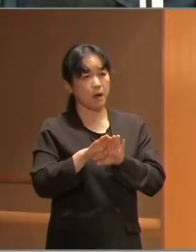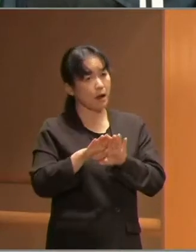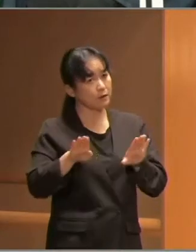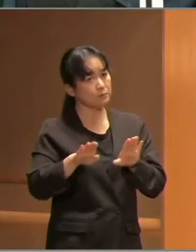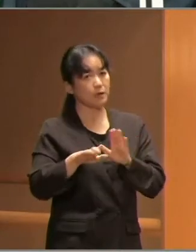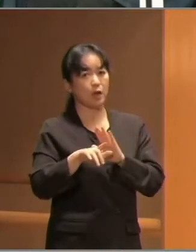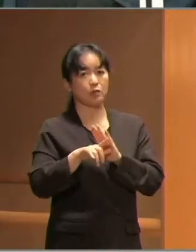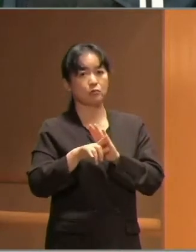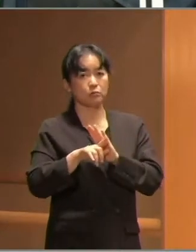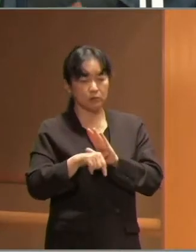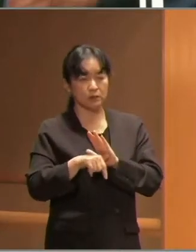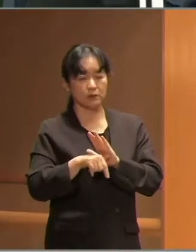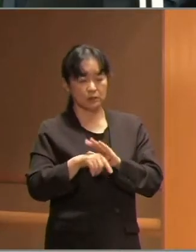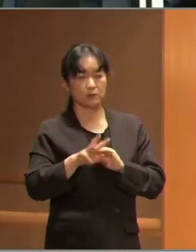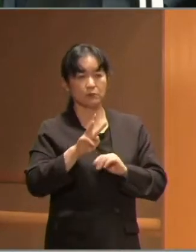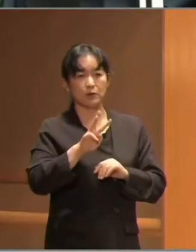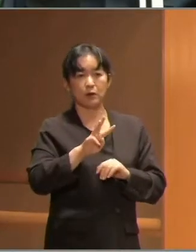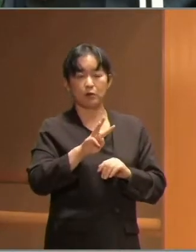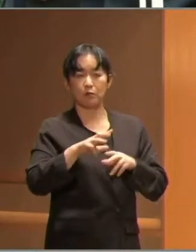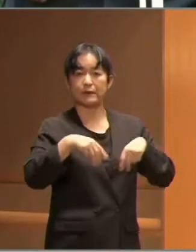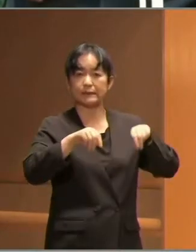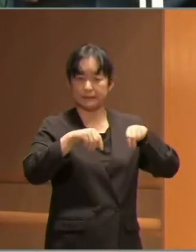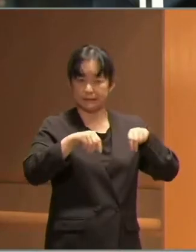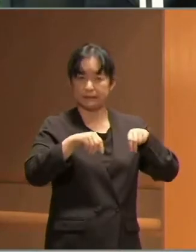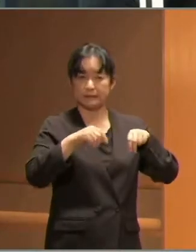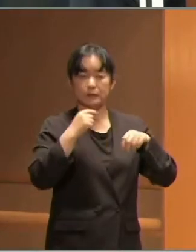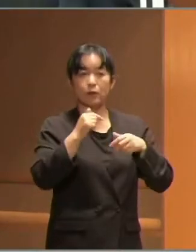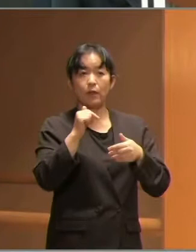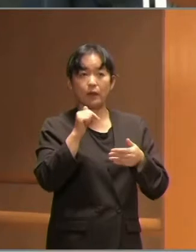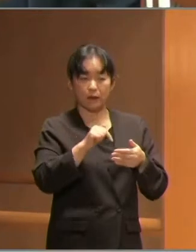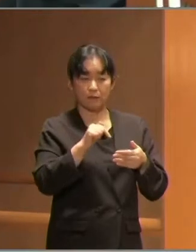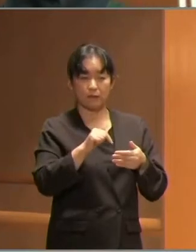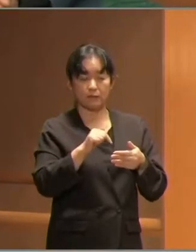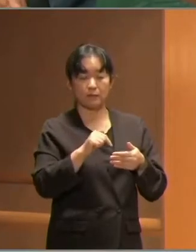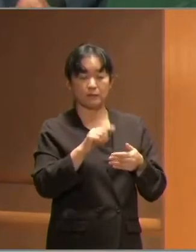And when I started,